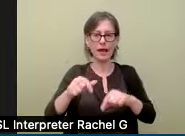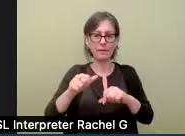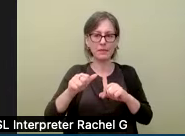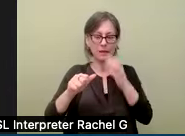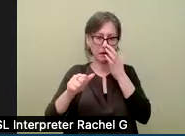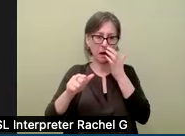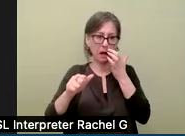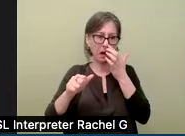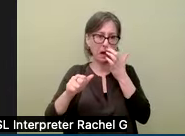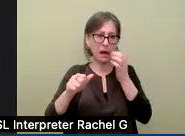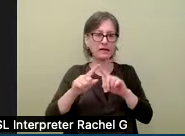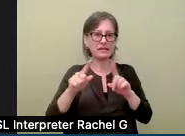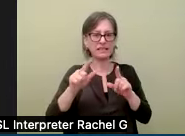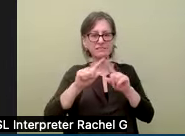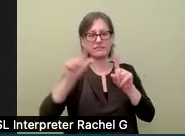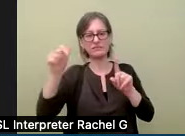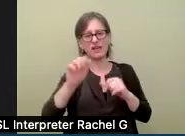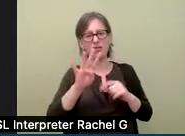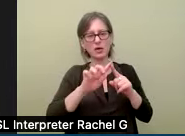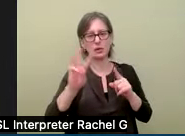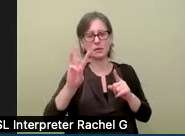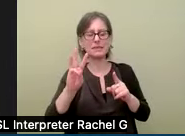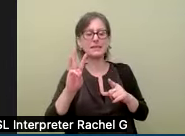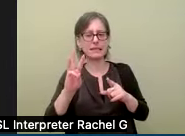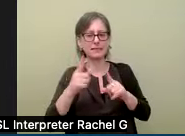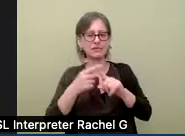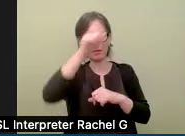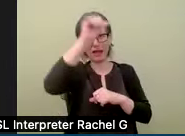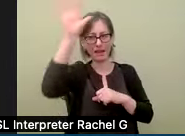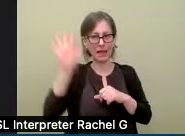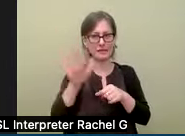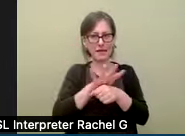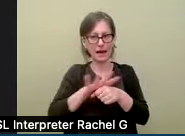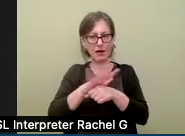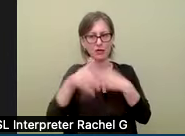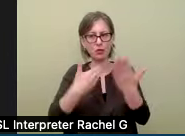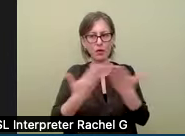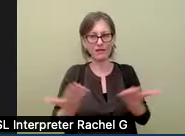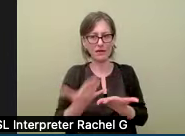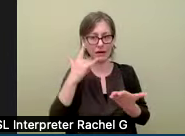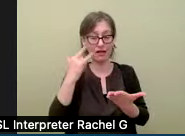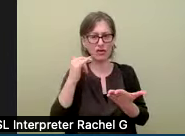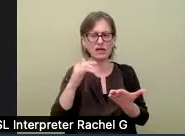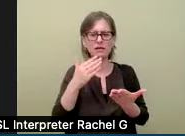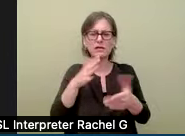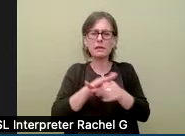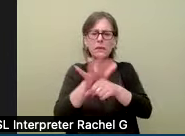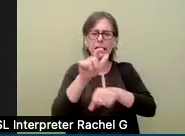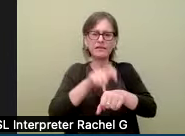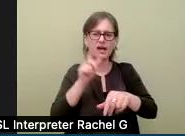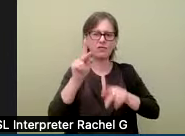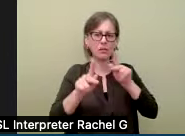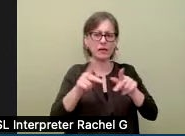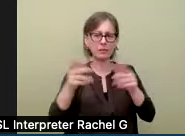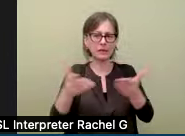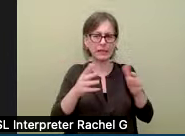Island regions. And that would take about 4 to 6 hours for a tsunami from Alaska to arrive in California. And this should be enough time for everyone in California